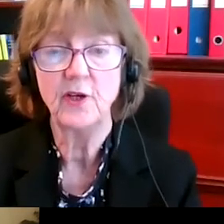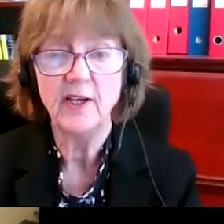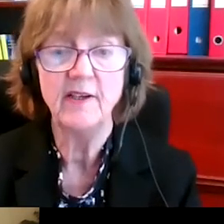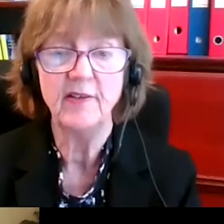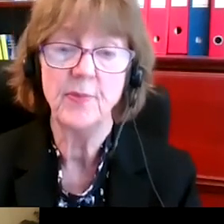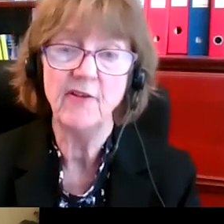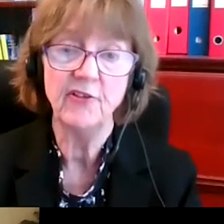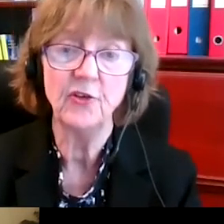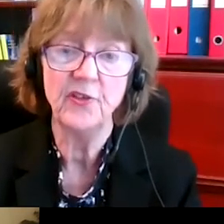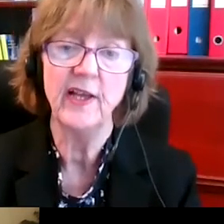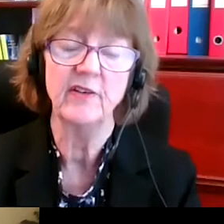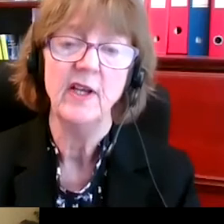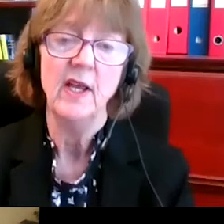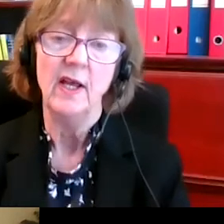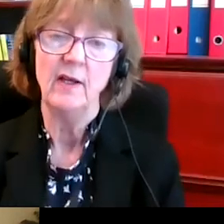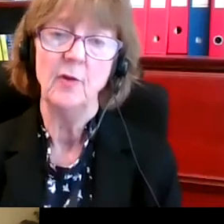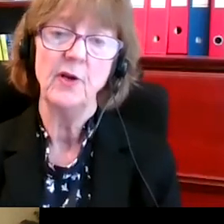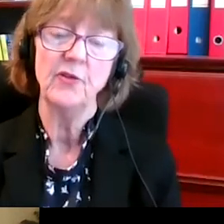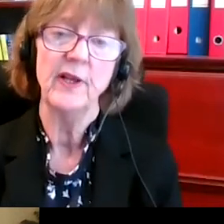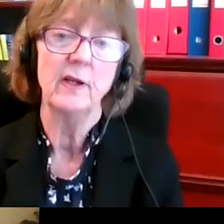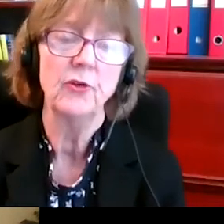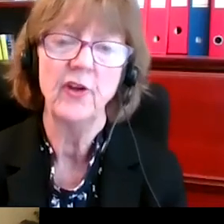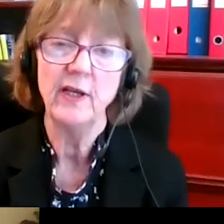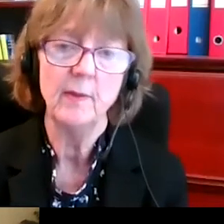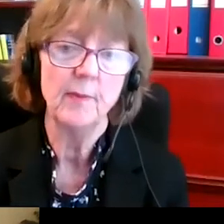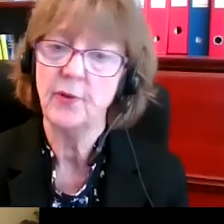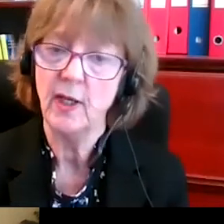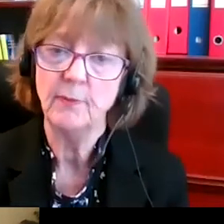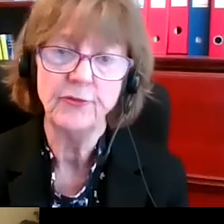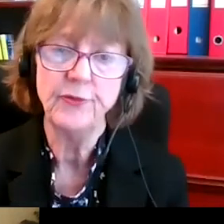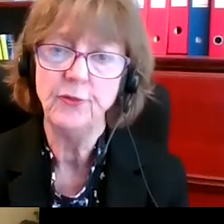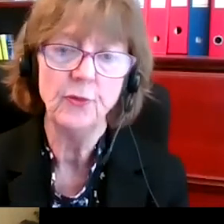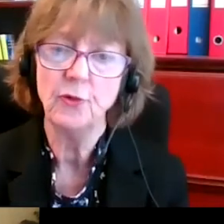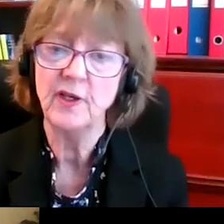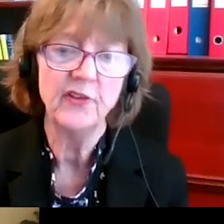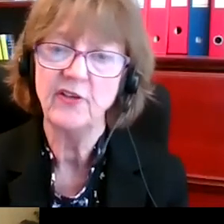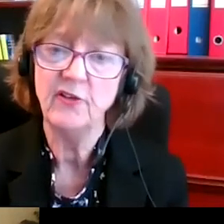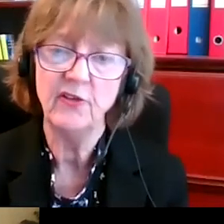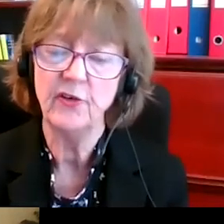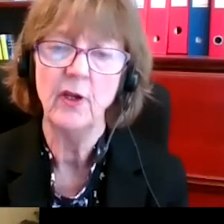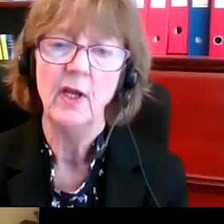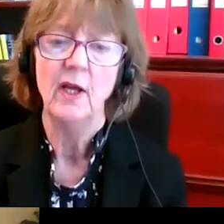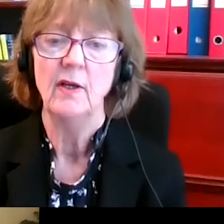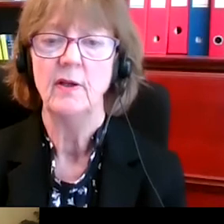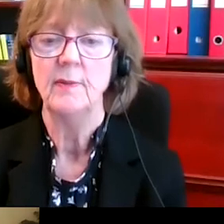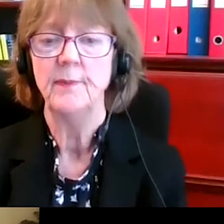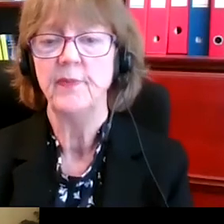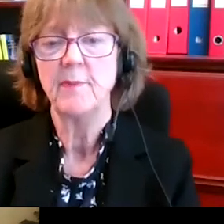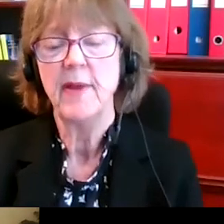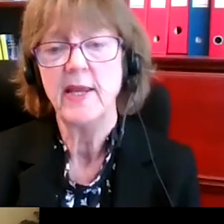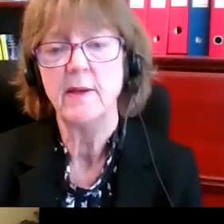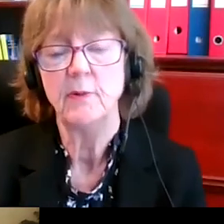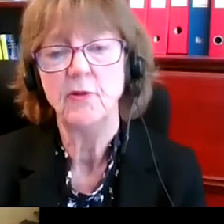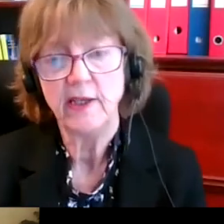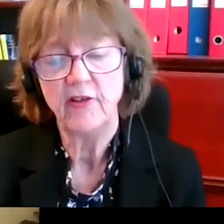also guide the parents on that. Apart from that, I would say perhaps through organizations